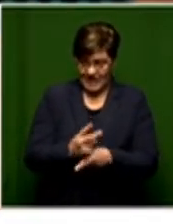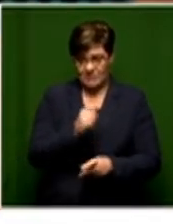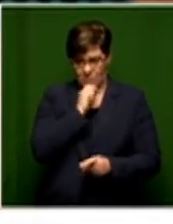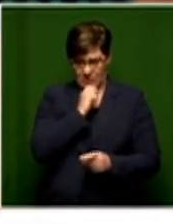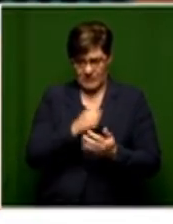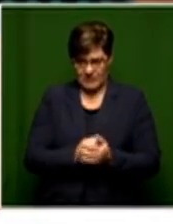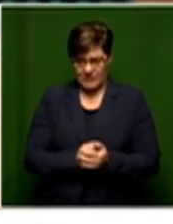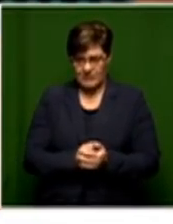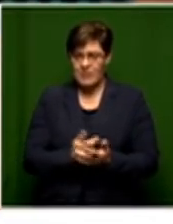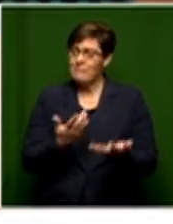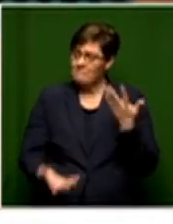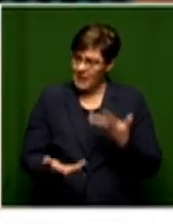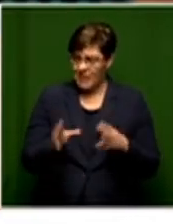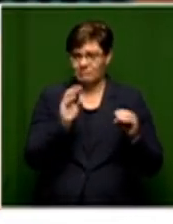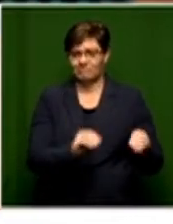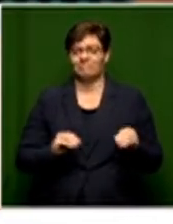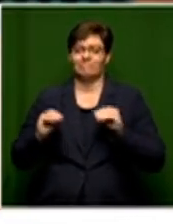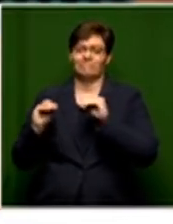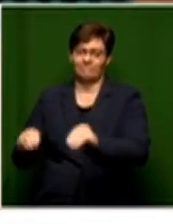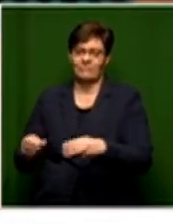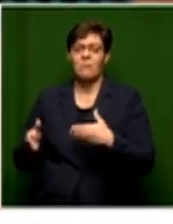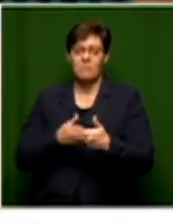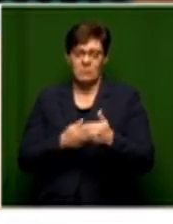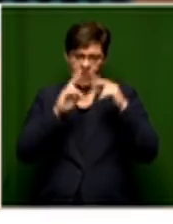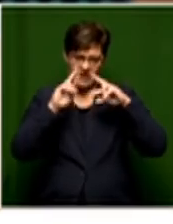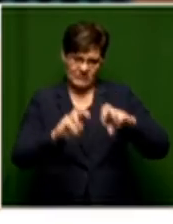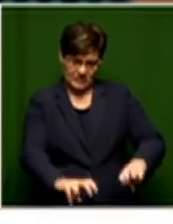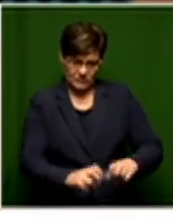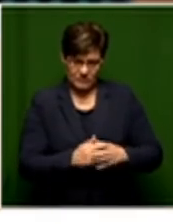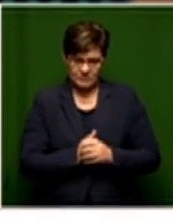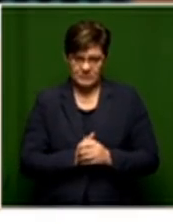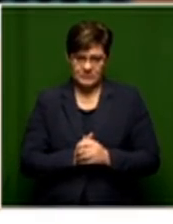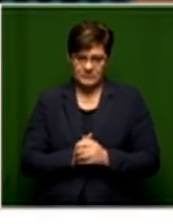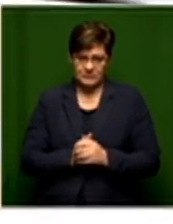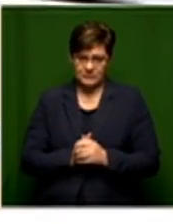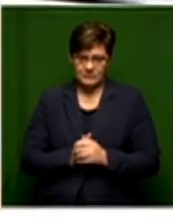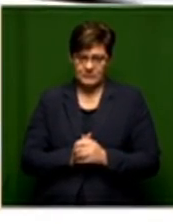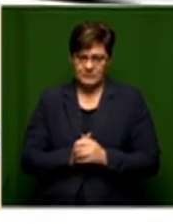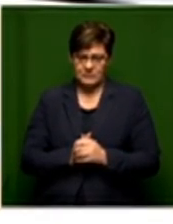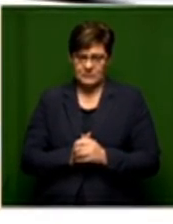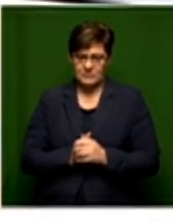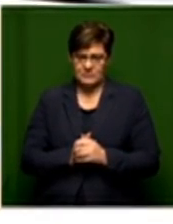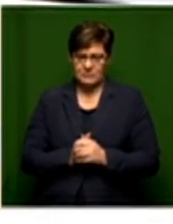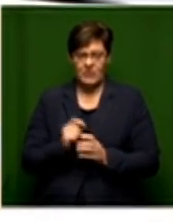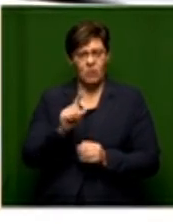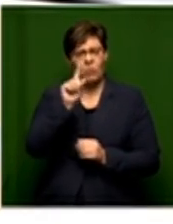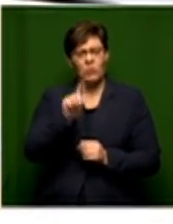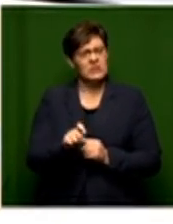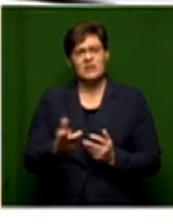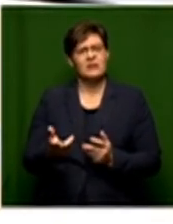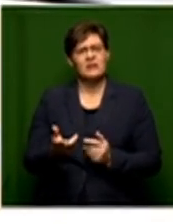that the case might be postponed this morning for further investigations. Just on that question